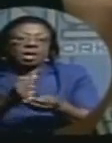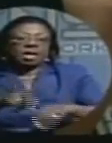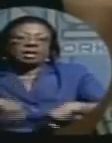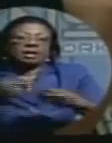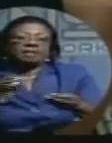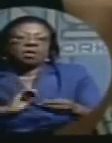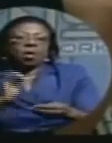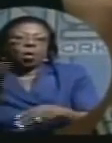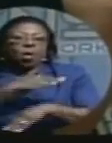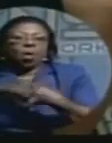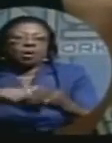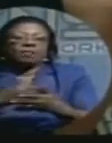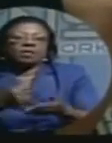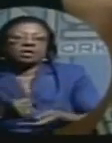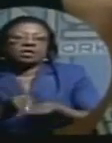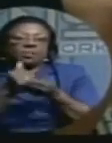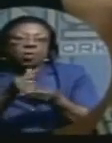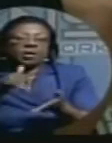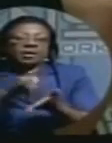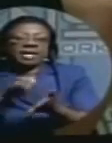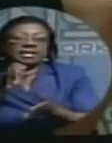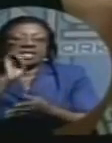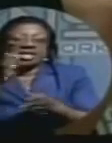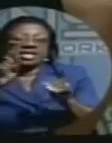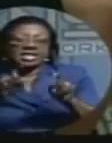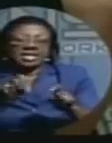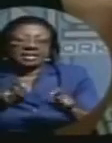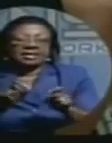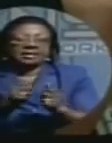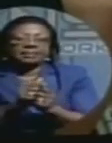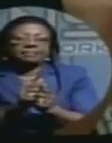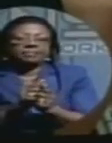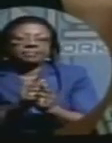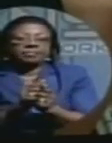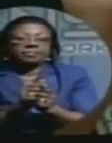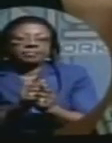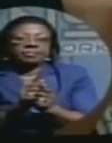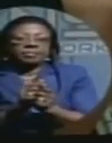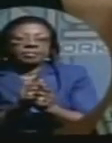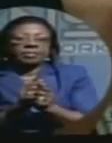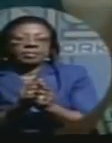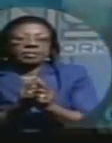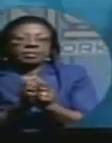the support that she needs in these circumstances. And so